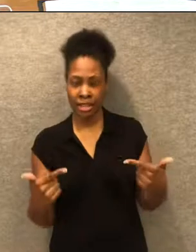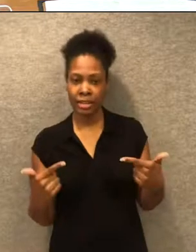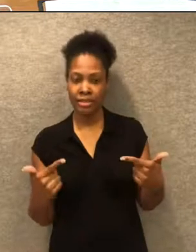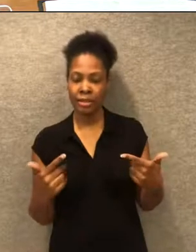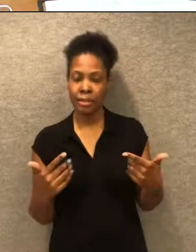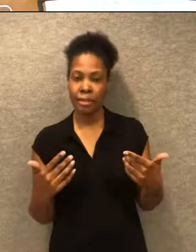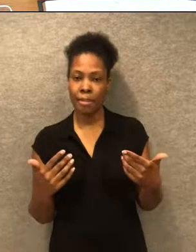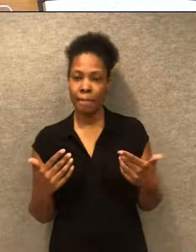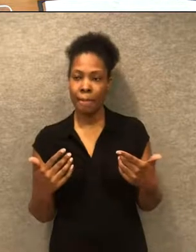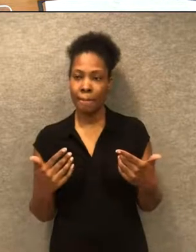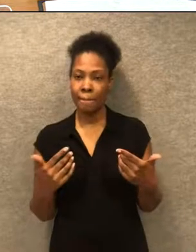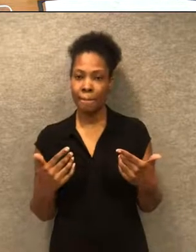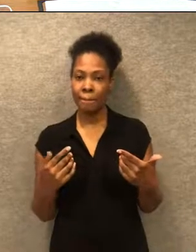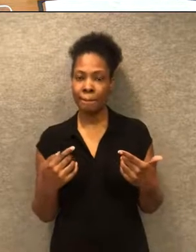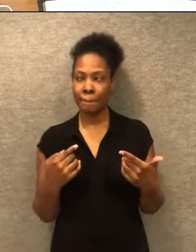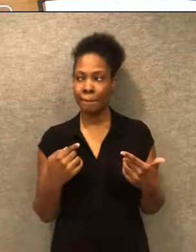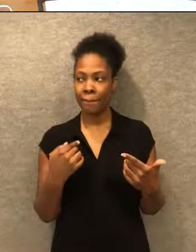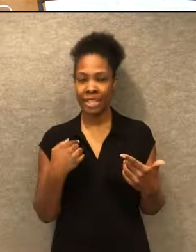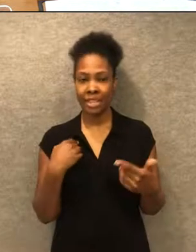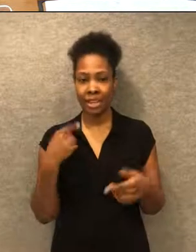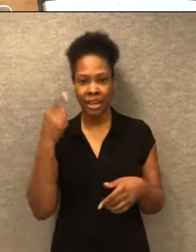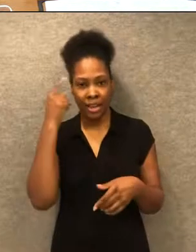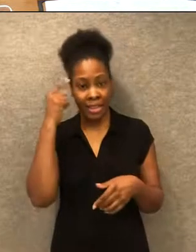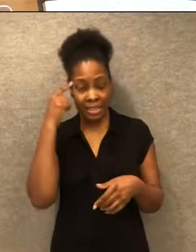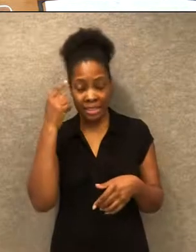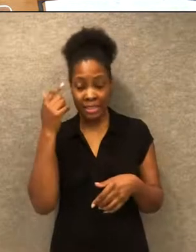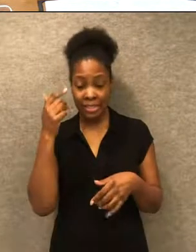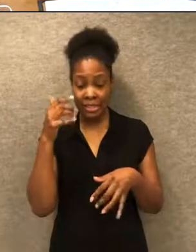that the caravans,